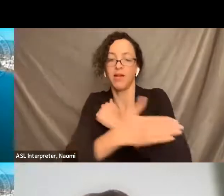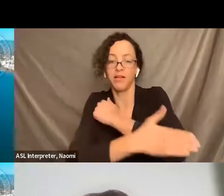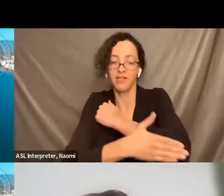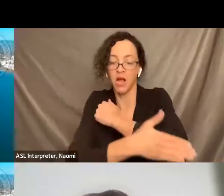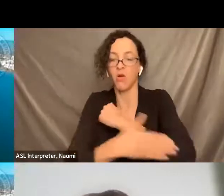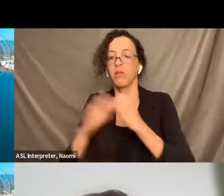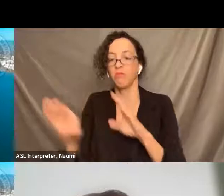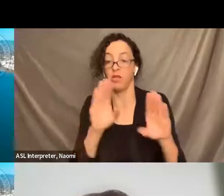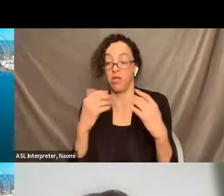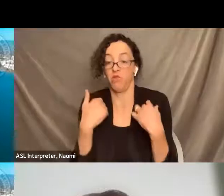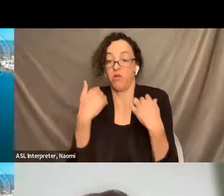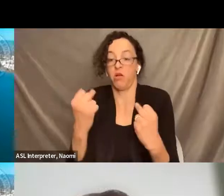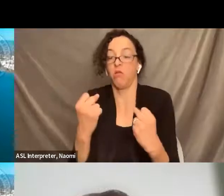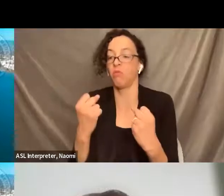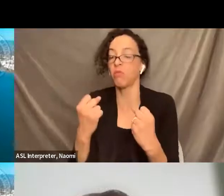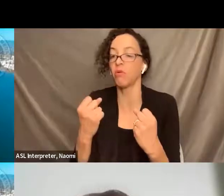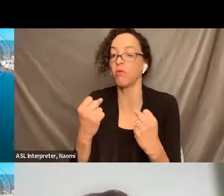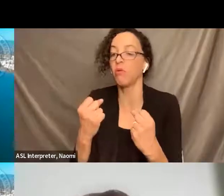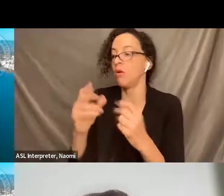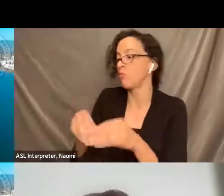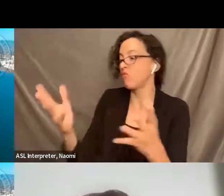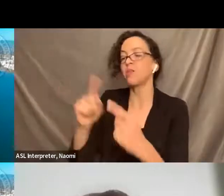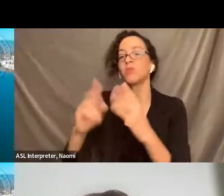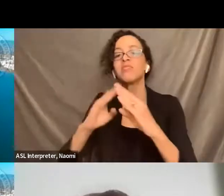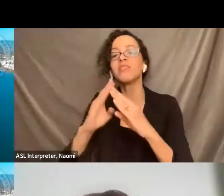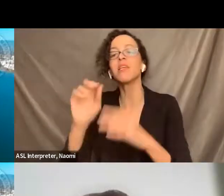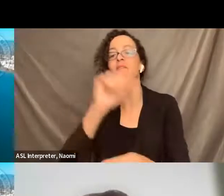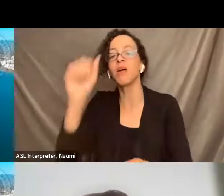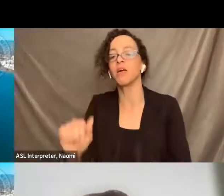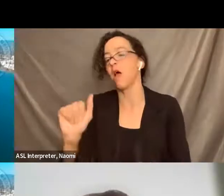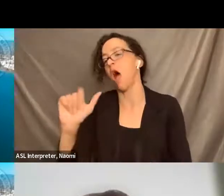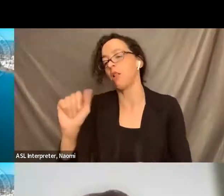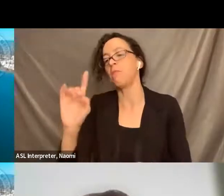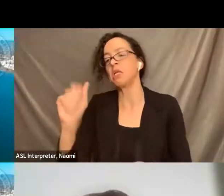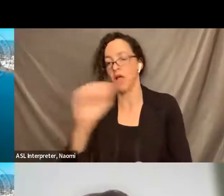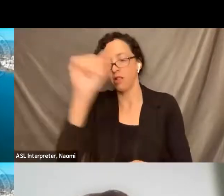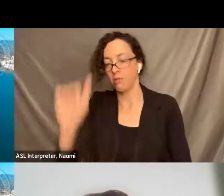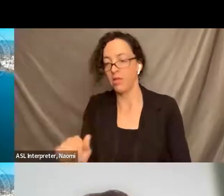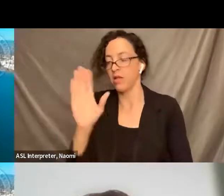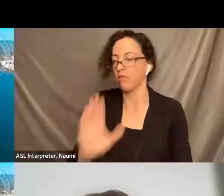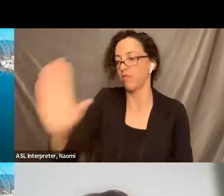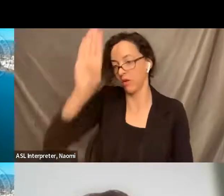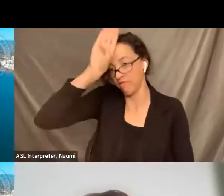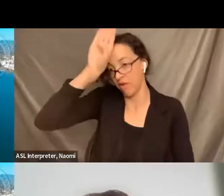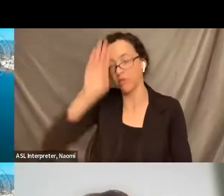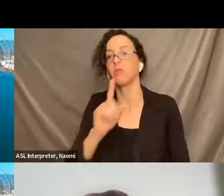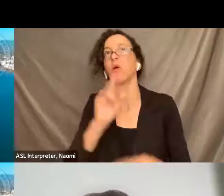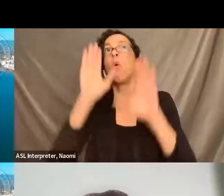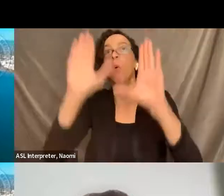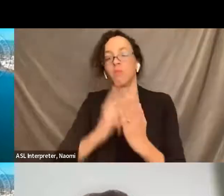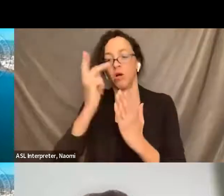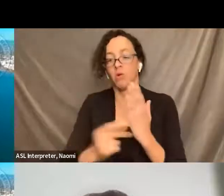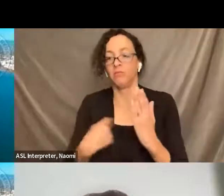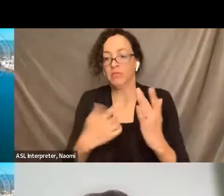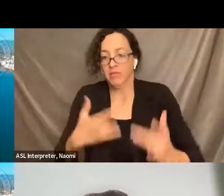to the city of Alameda and their firefighters. It's a wonderful program that we're very excited about